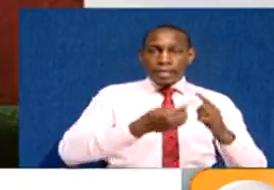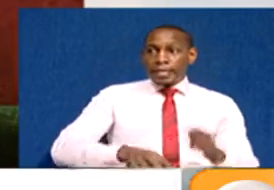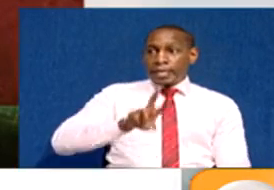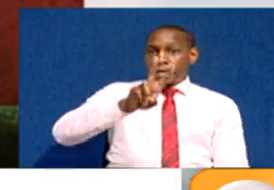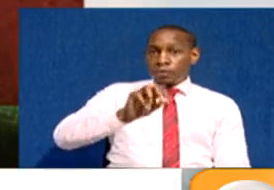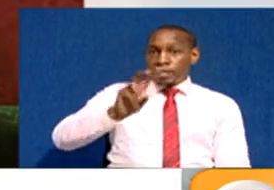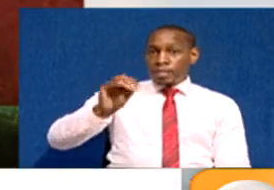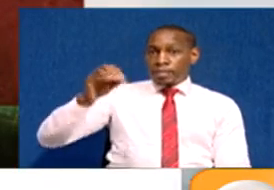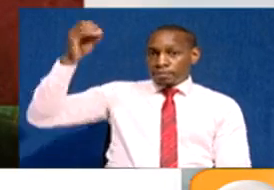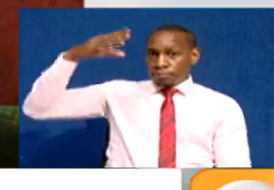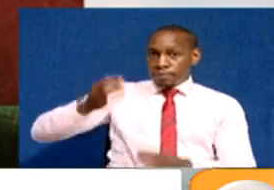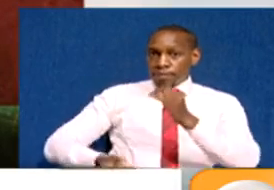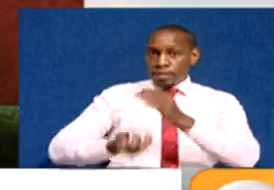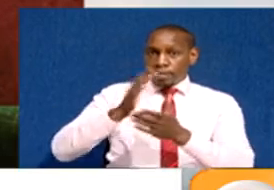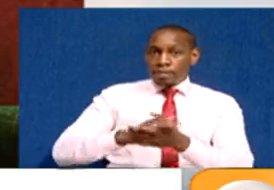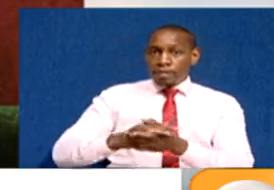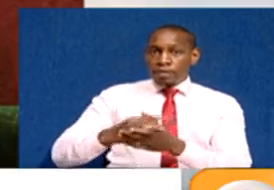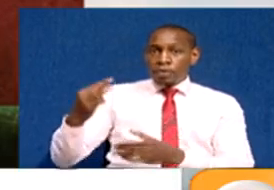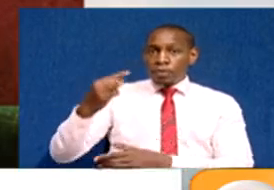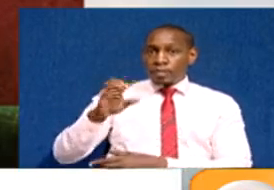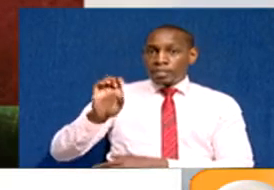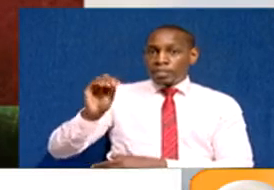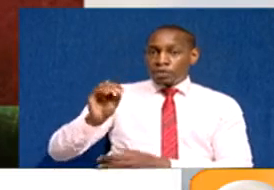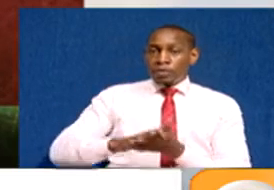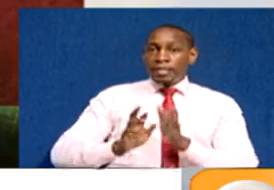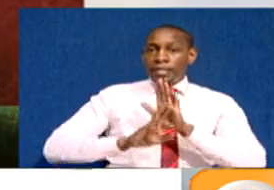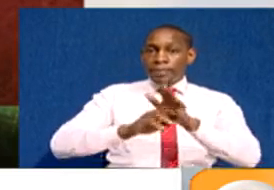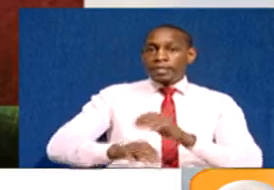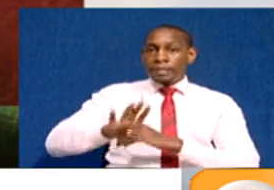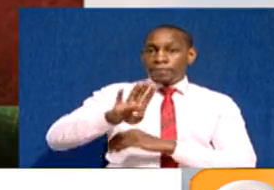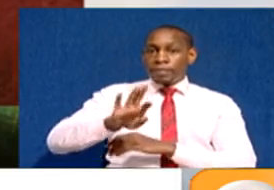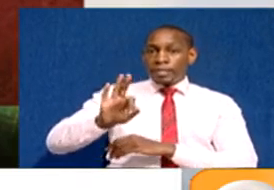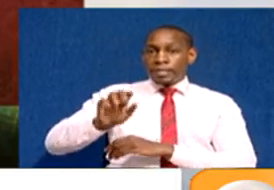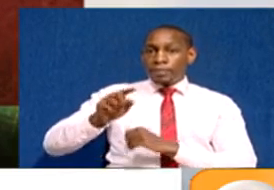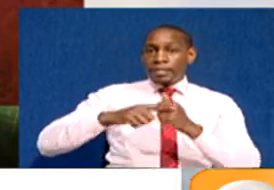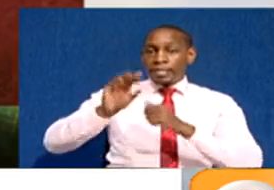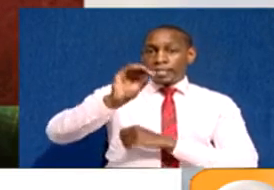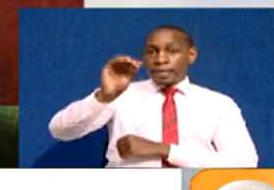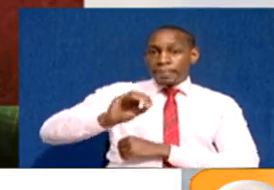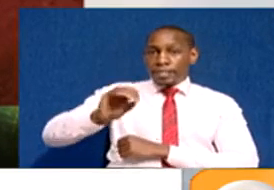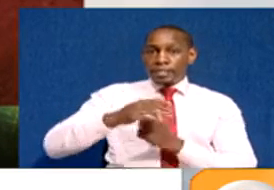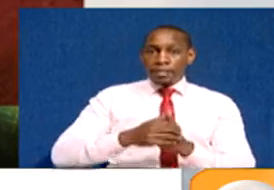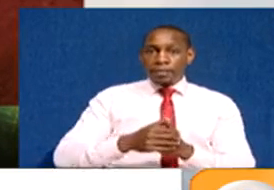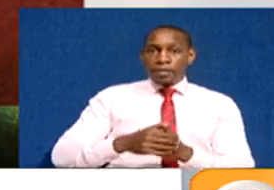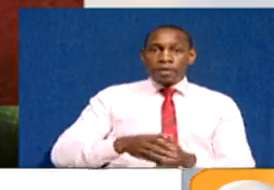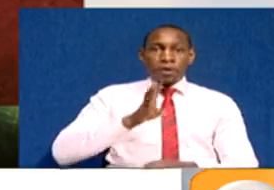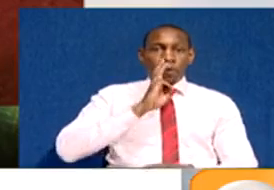2020, electricity generation from geothermal power sources accounted for 43.6%,